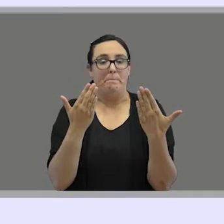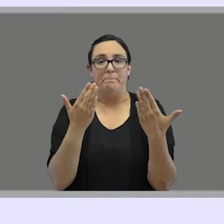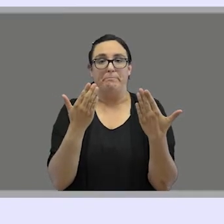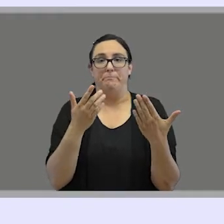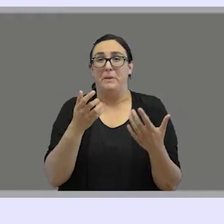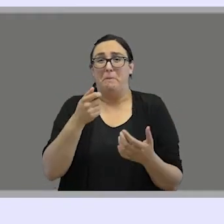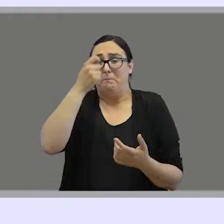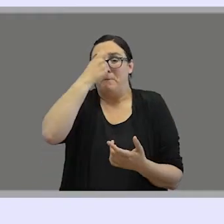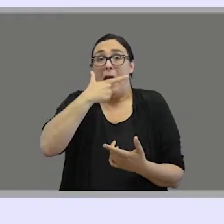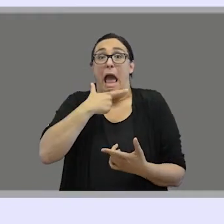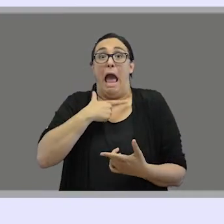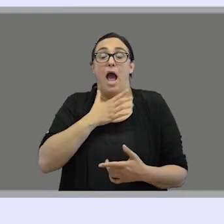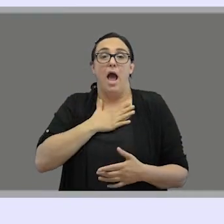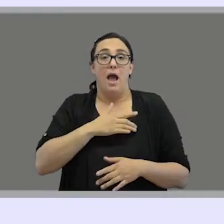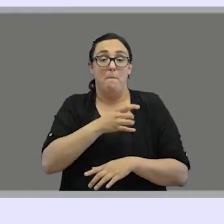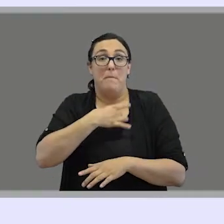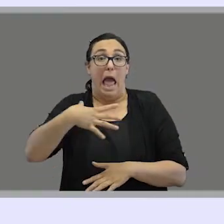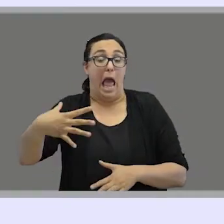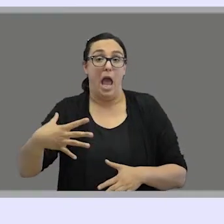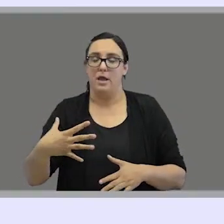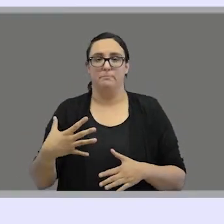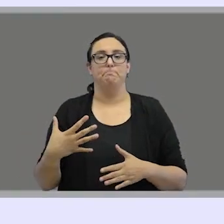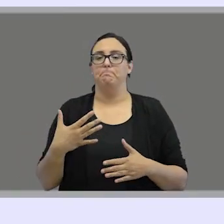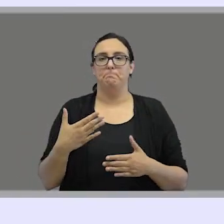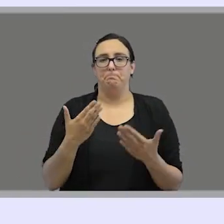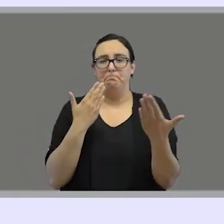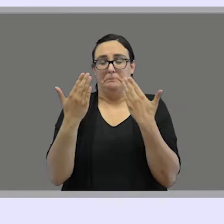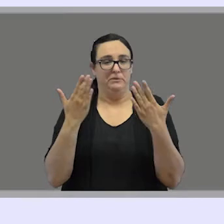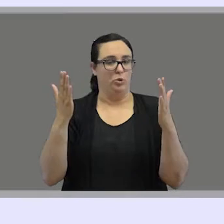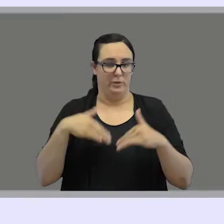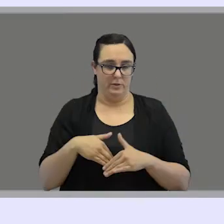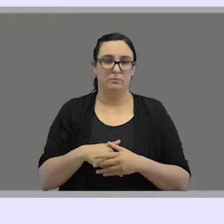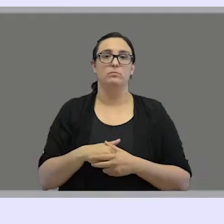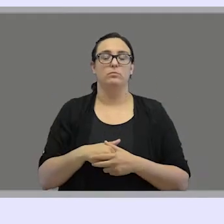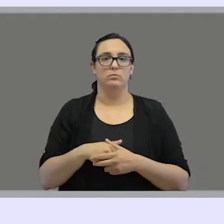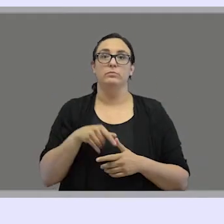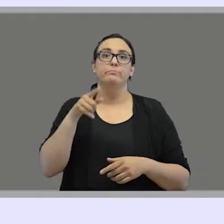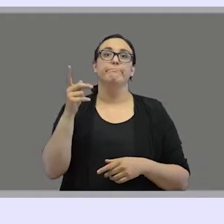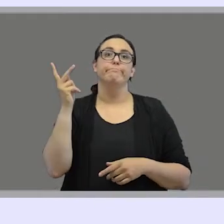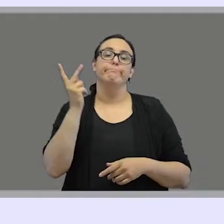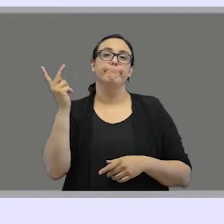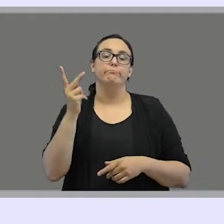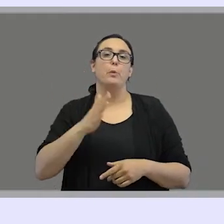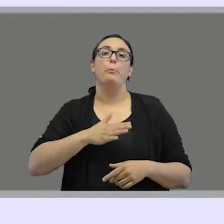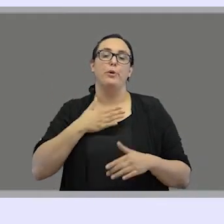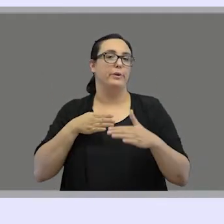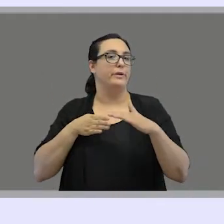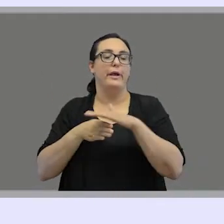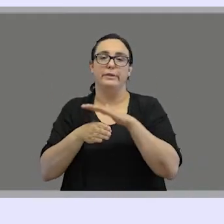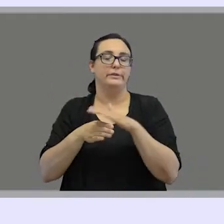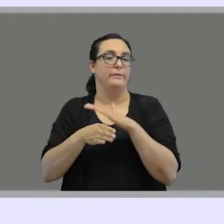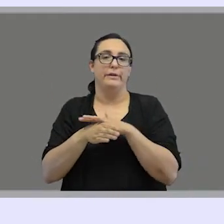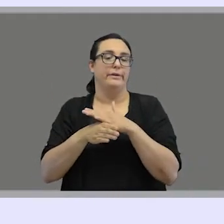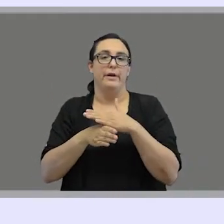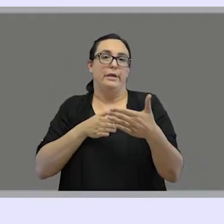very pallid skin color. So in this case, accessibility can